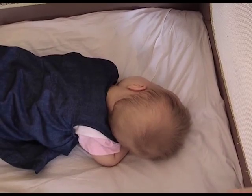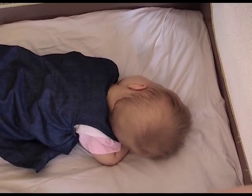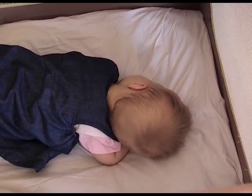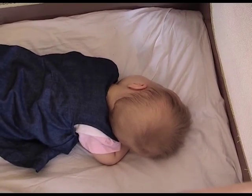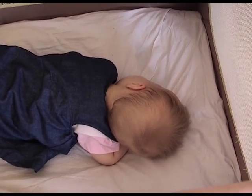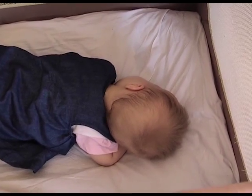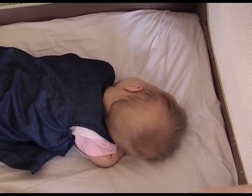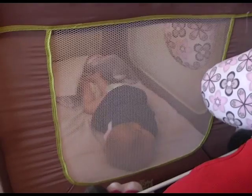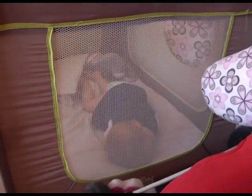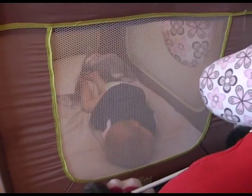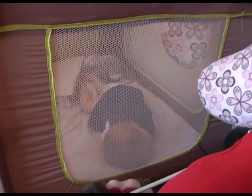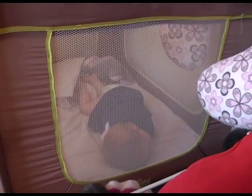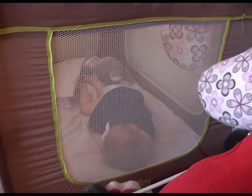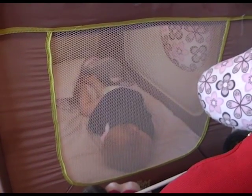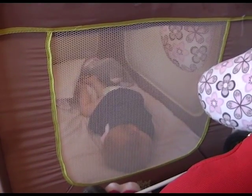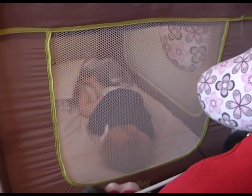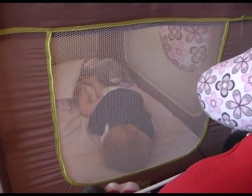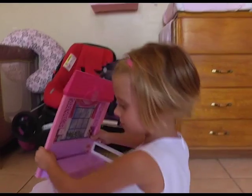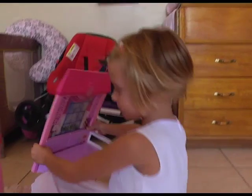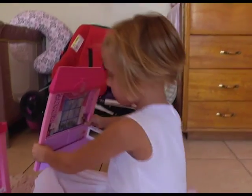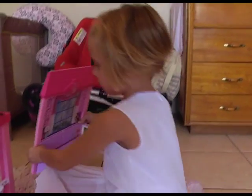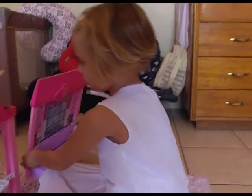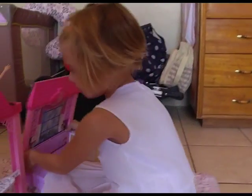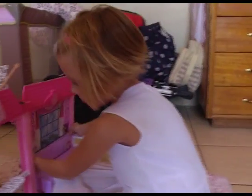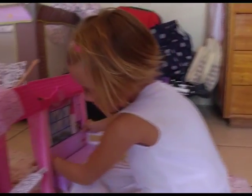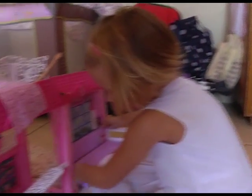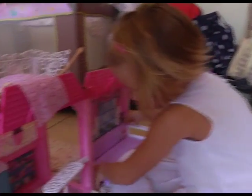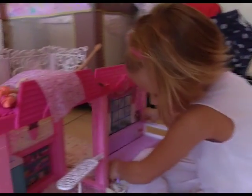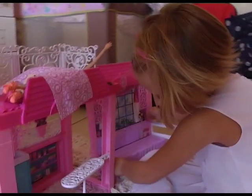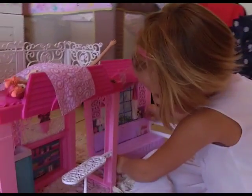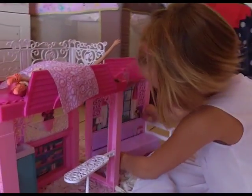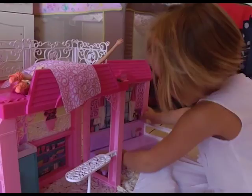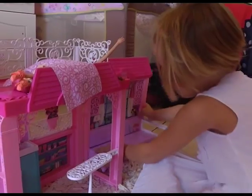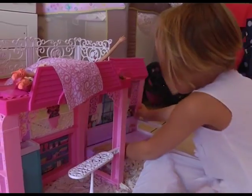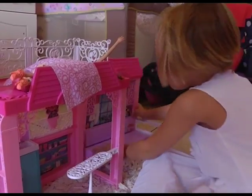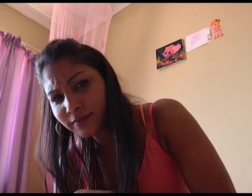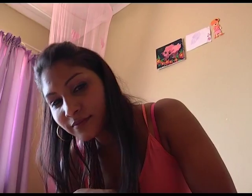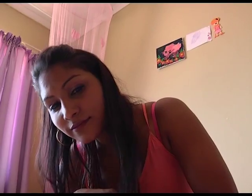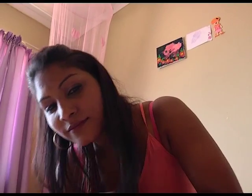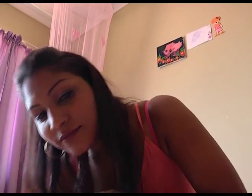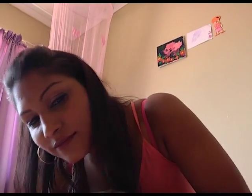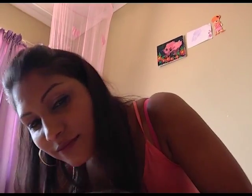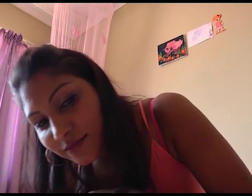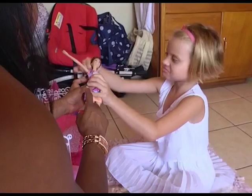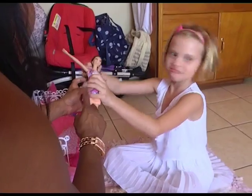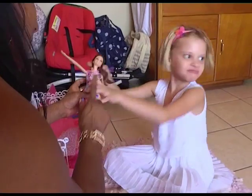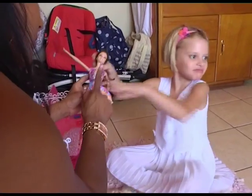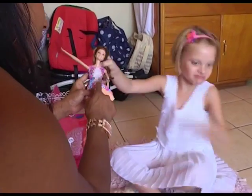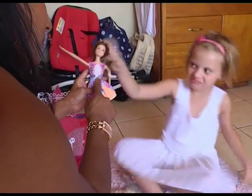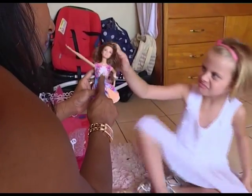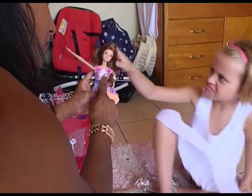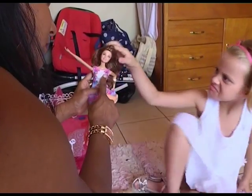Ek sit my tandjie in die mandjie en die meis bring my 'n randjie. Ag nee, ek dink daai randjie is